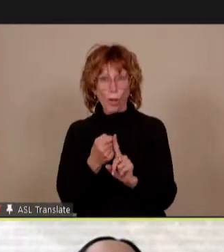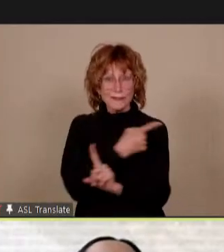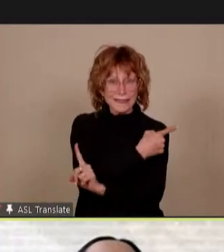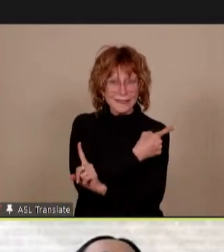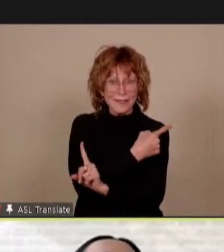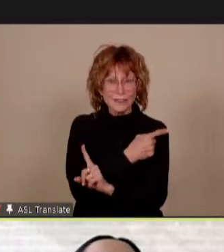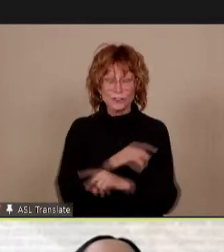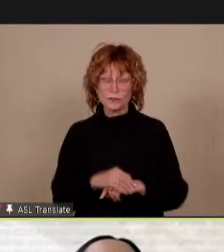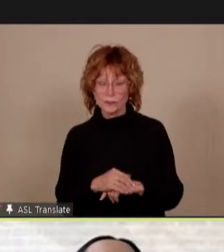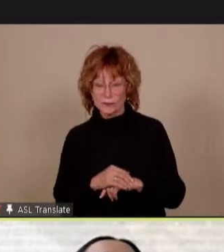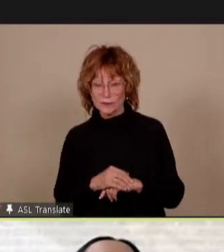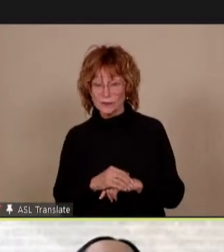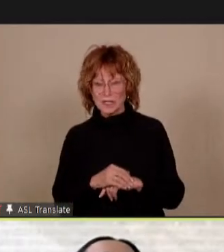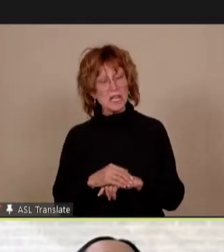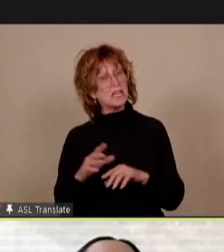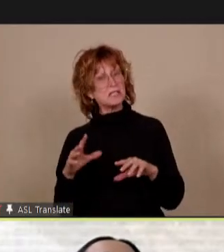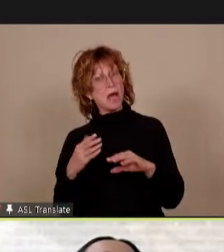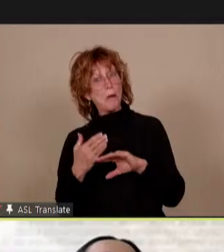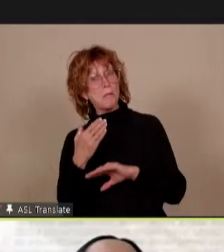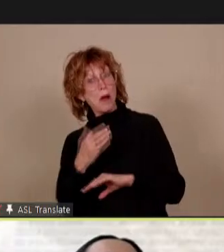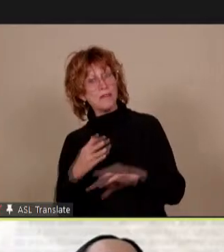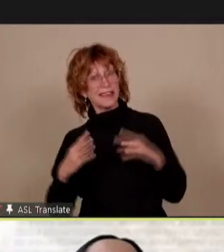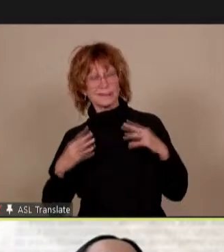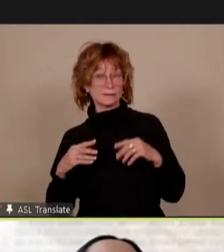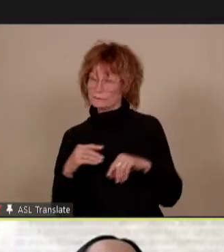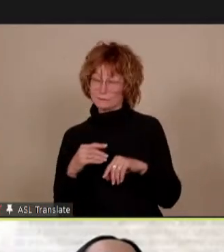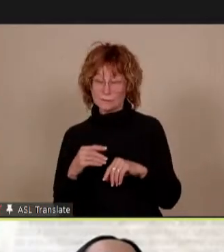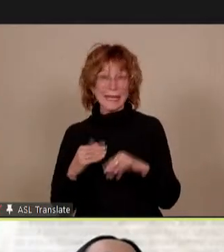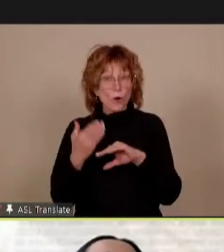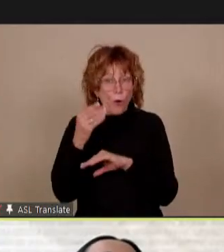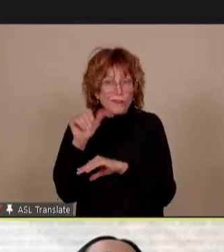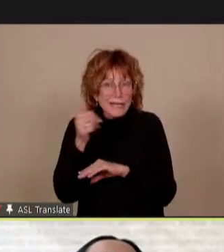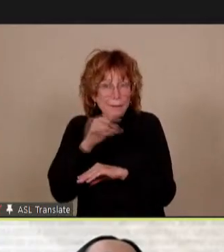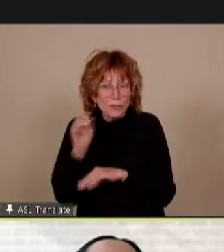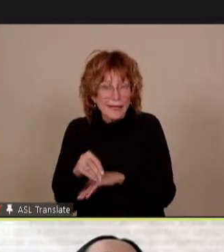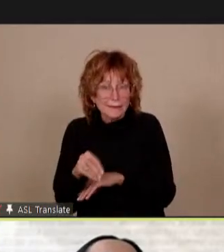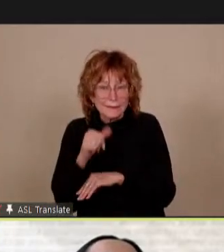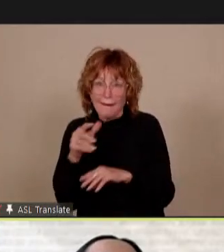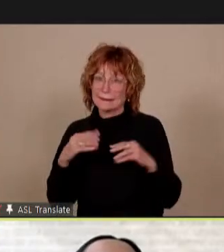the acceptable range. It's exceeds 10% at